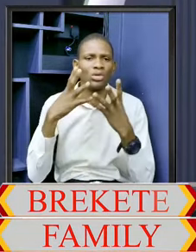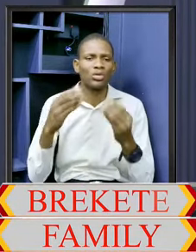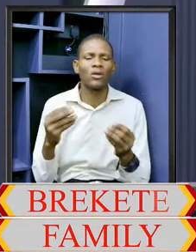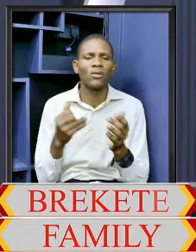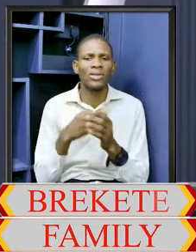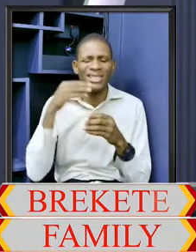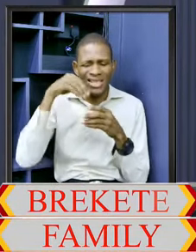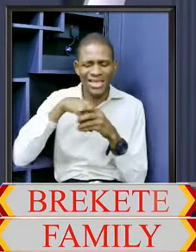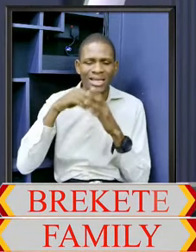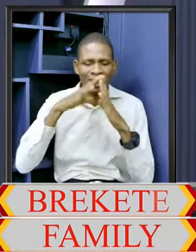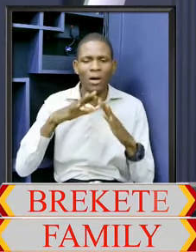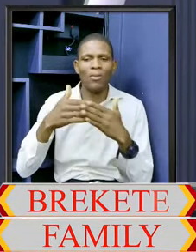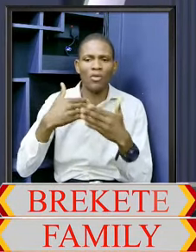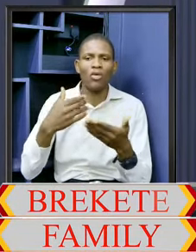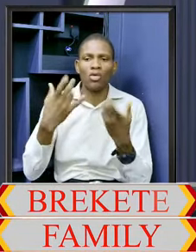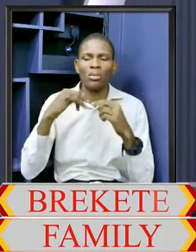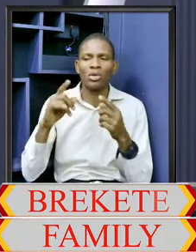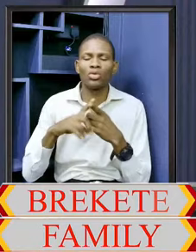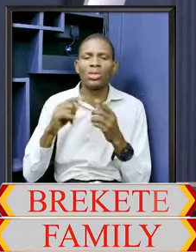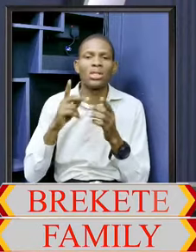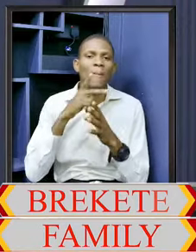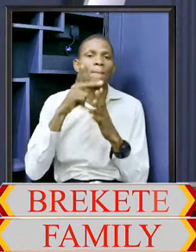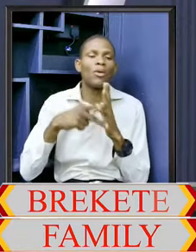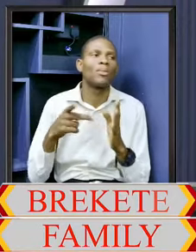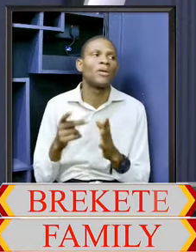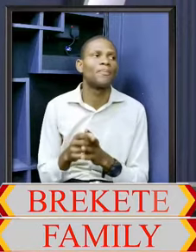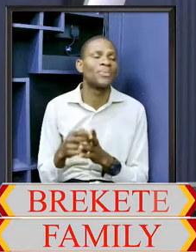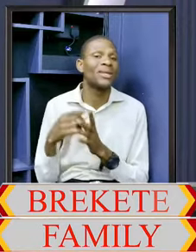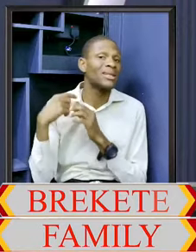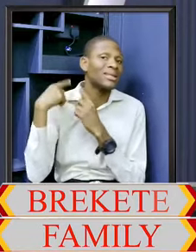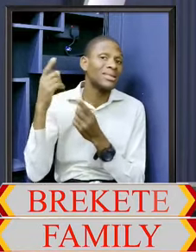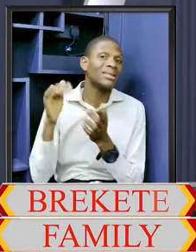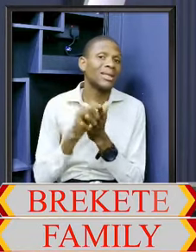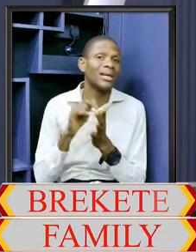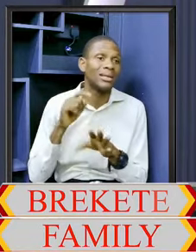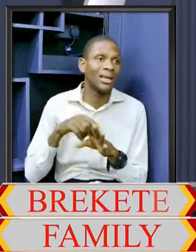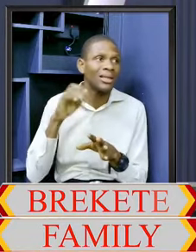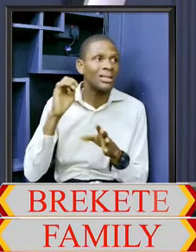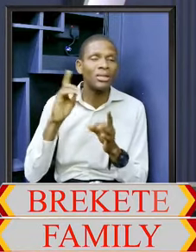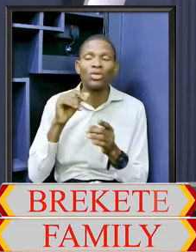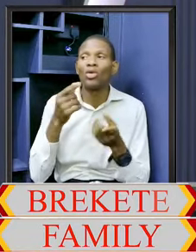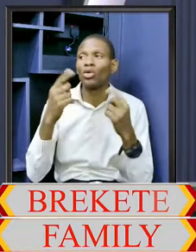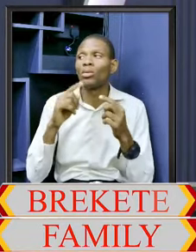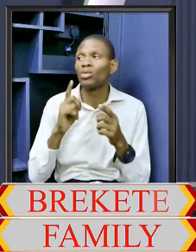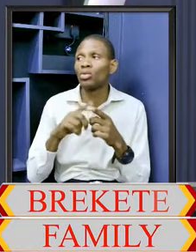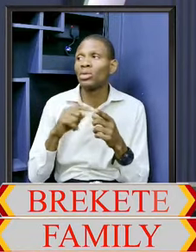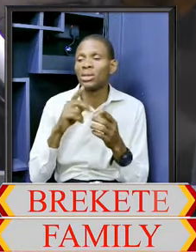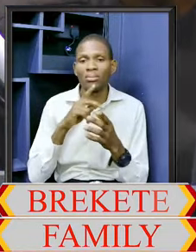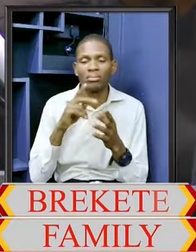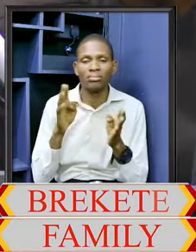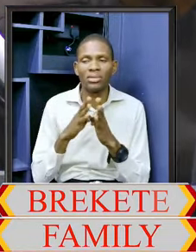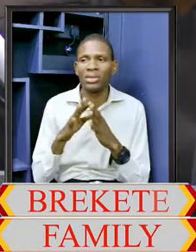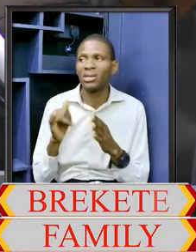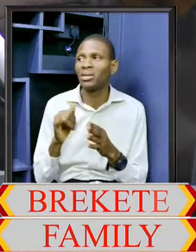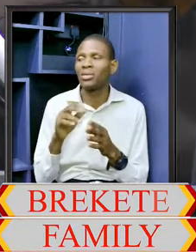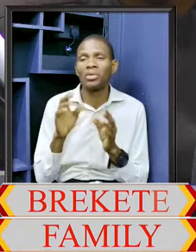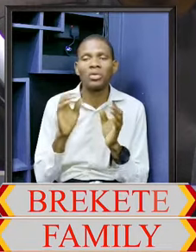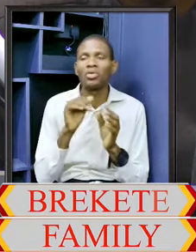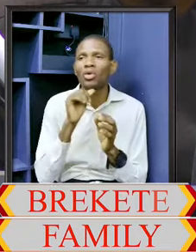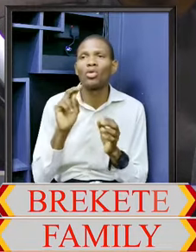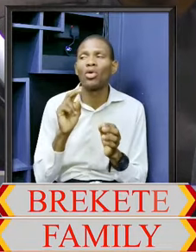in house before coming to the public. Ever since that time, he never called on a meeting. None of us was